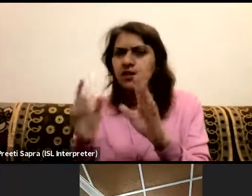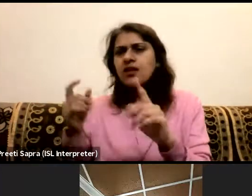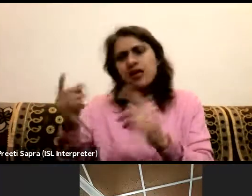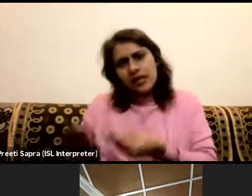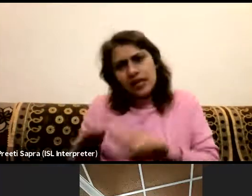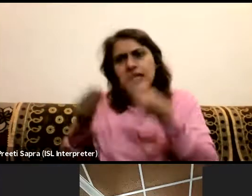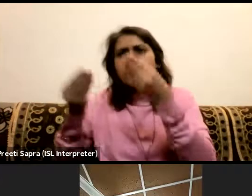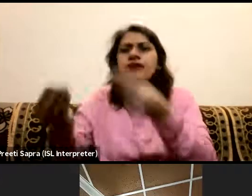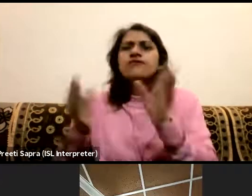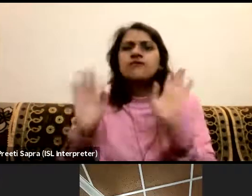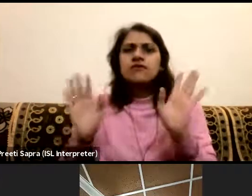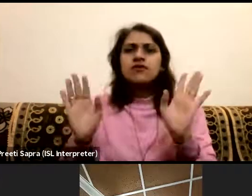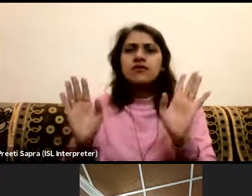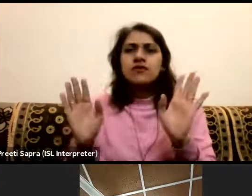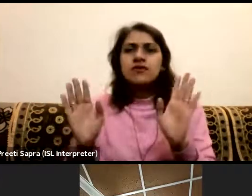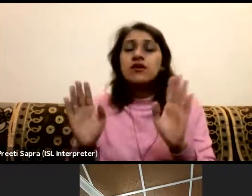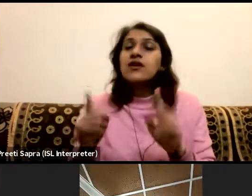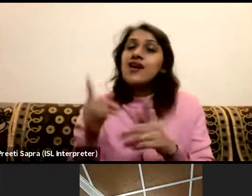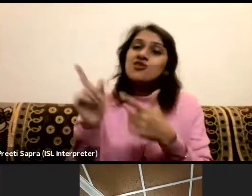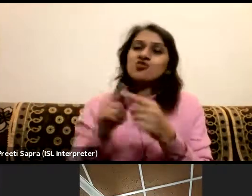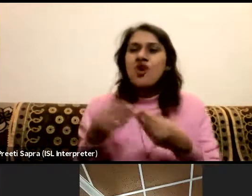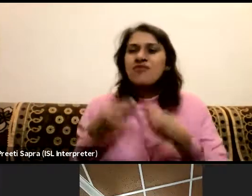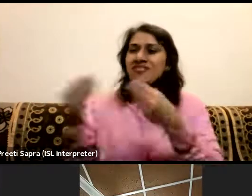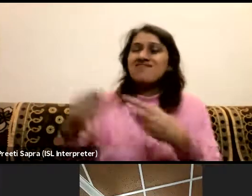him. One of the challenges that